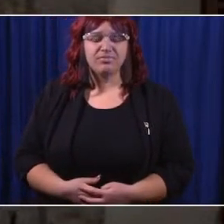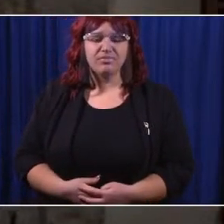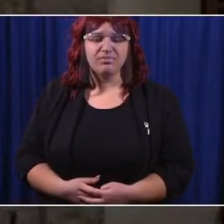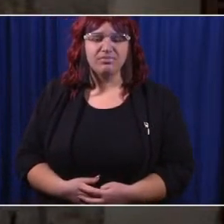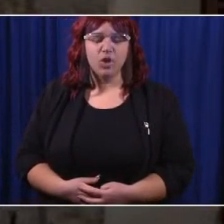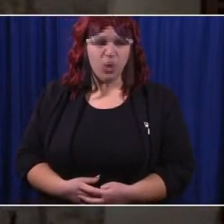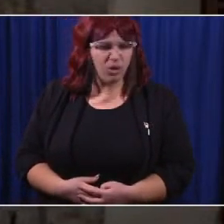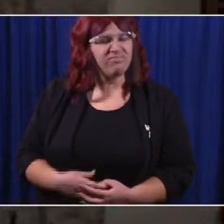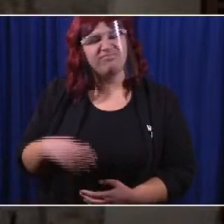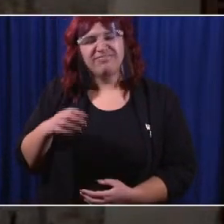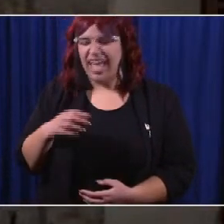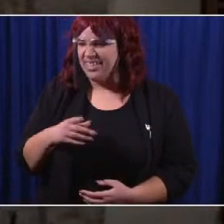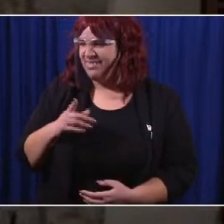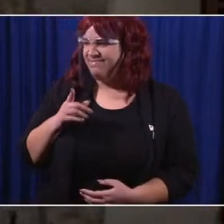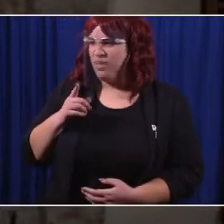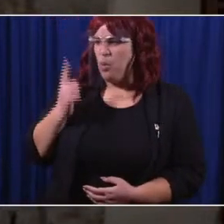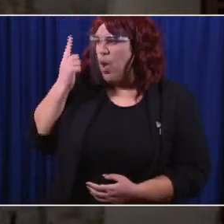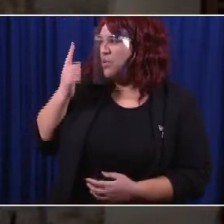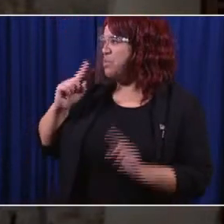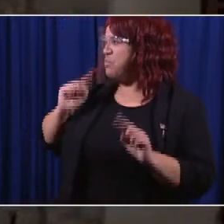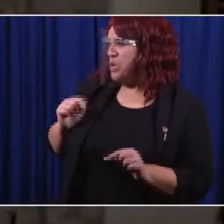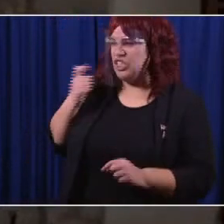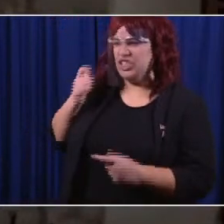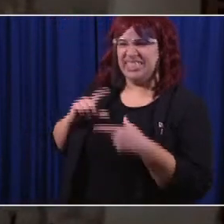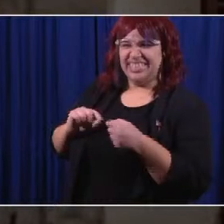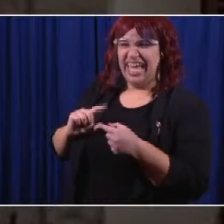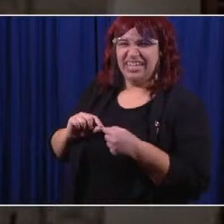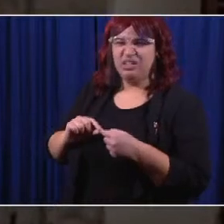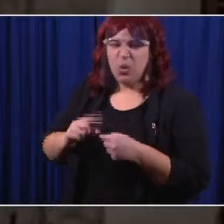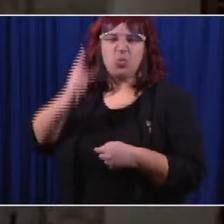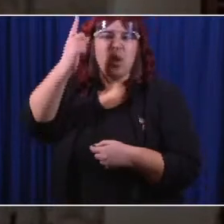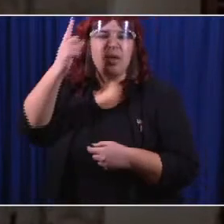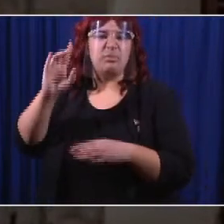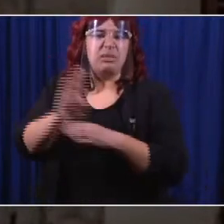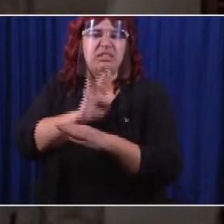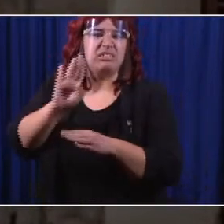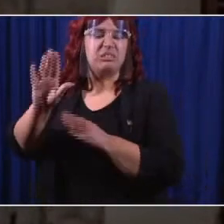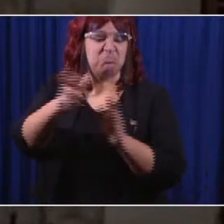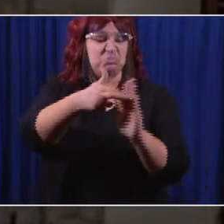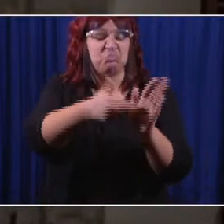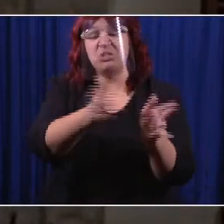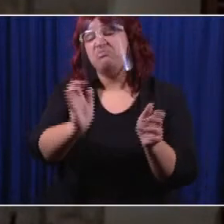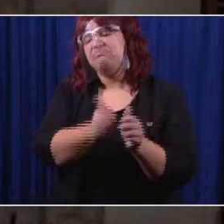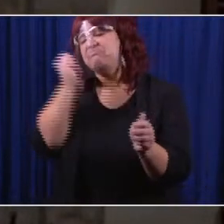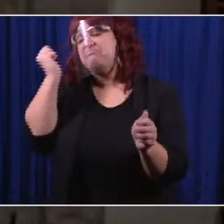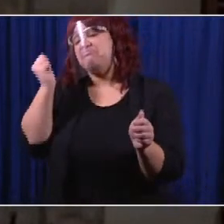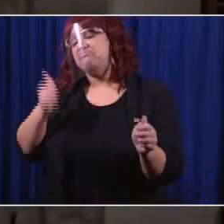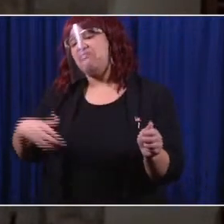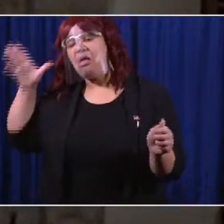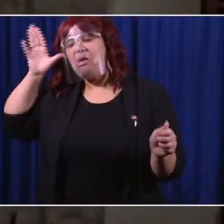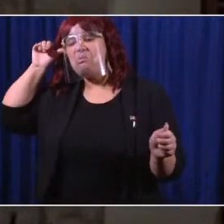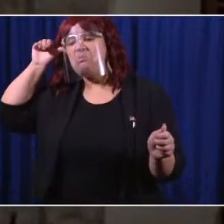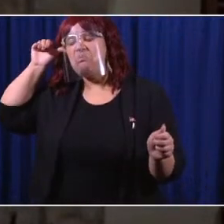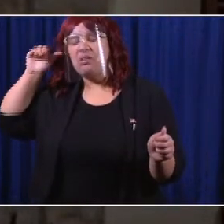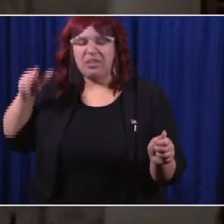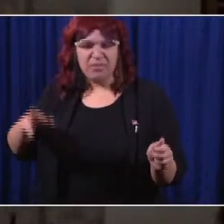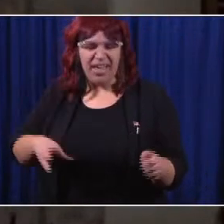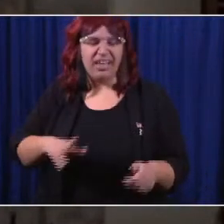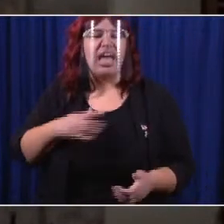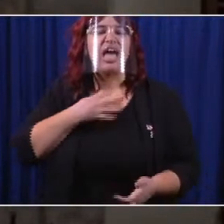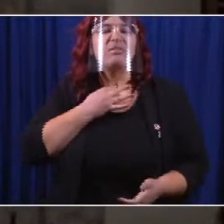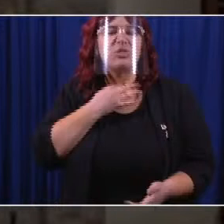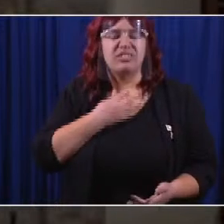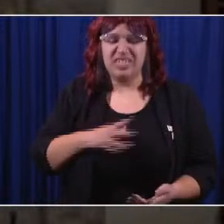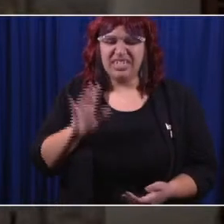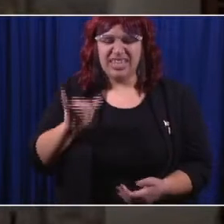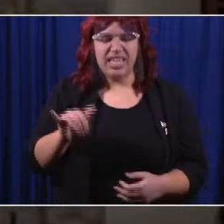doing the things that he must do to cooperate. Those are the things that people are asking. Yeah, thank you very